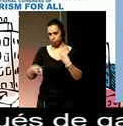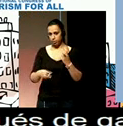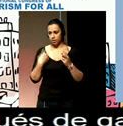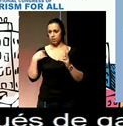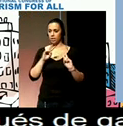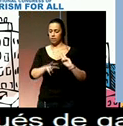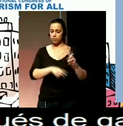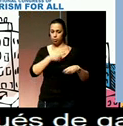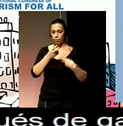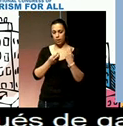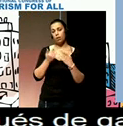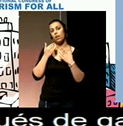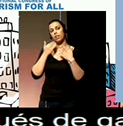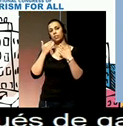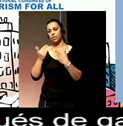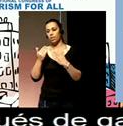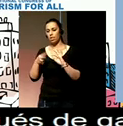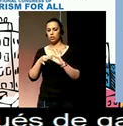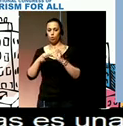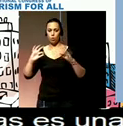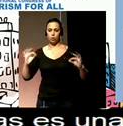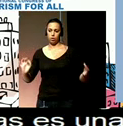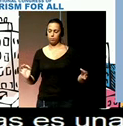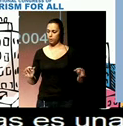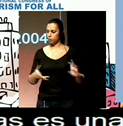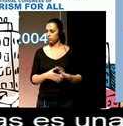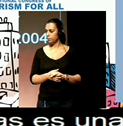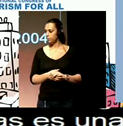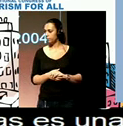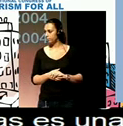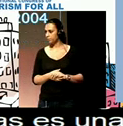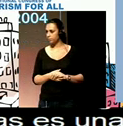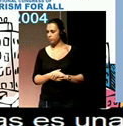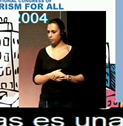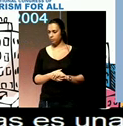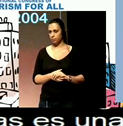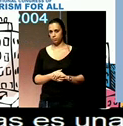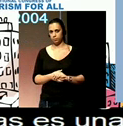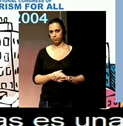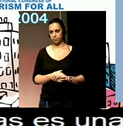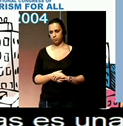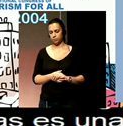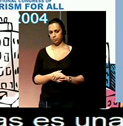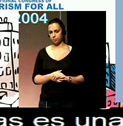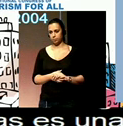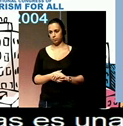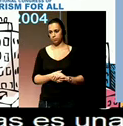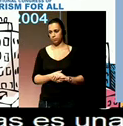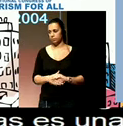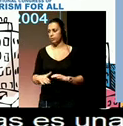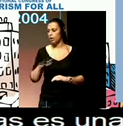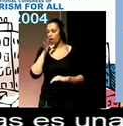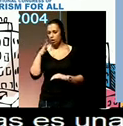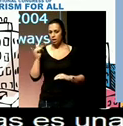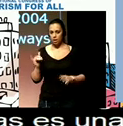parks and streets, an ultra-modern subway, new freeways and all signs in perfect English make the city